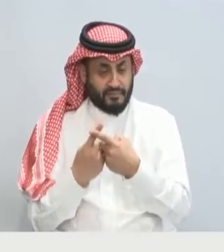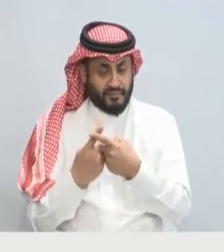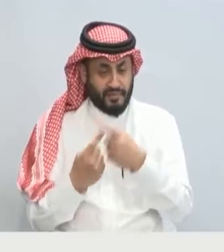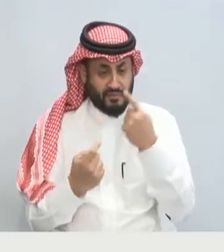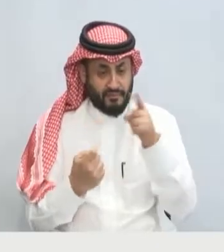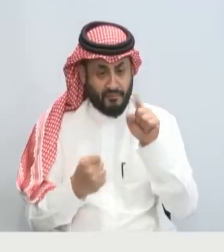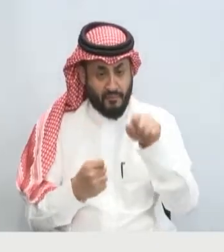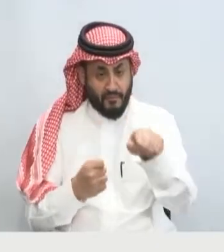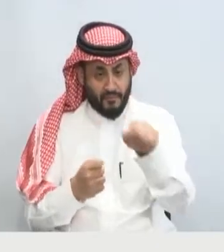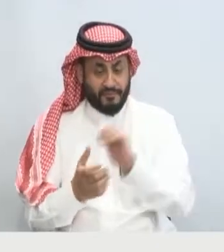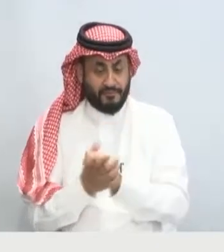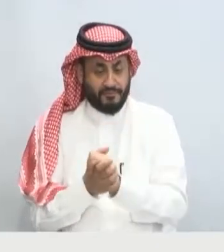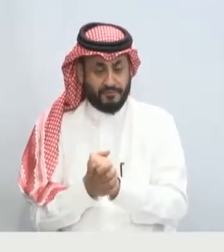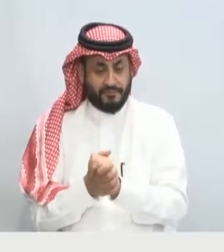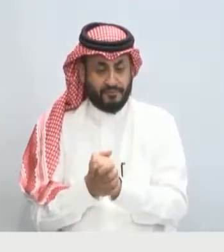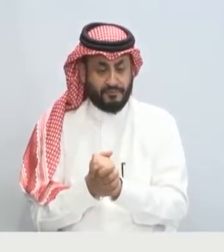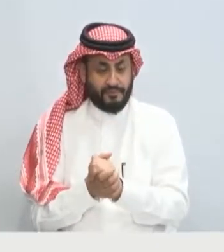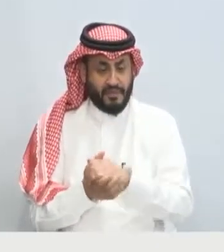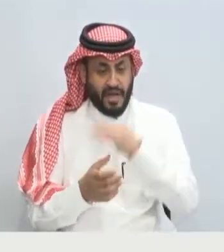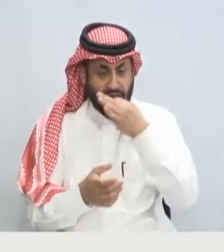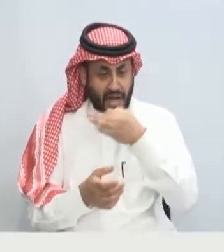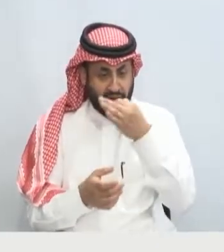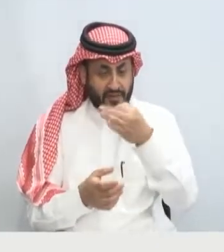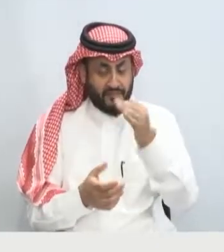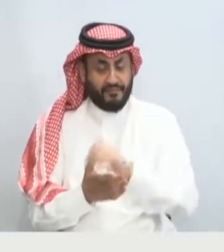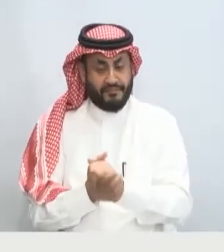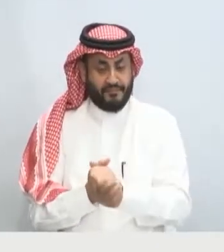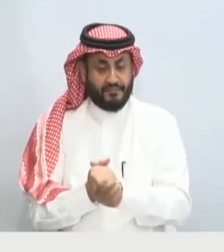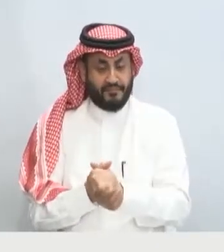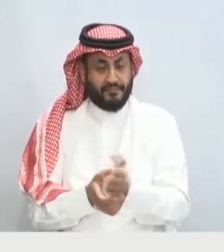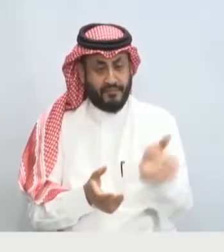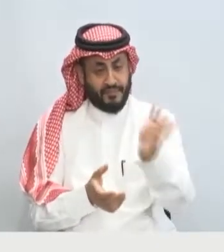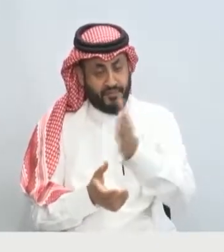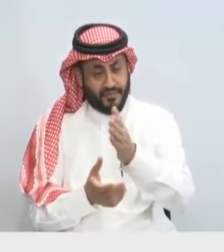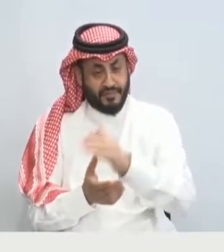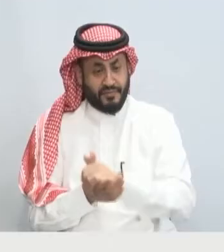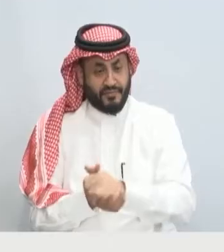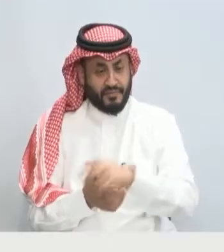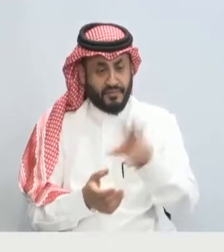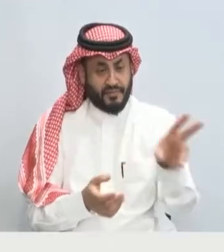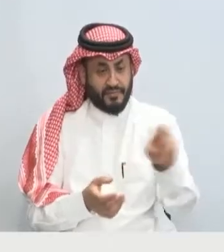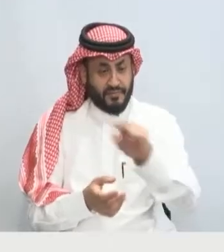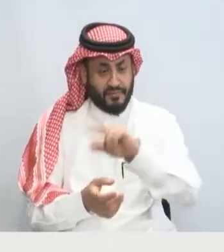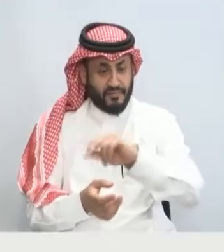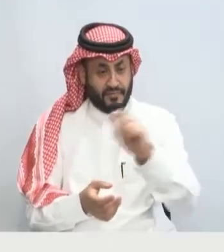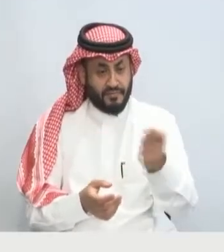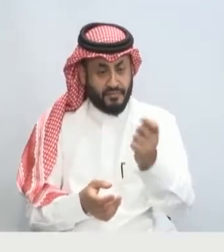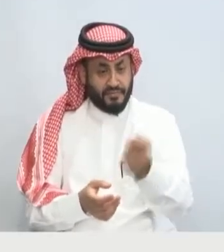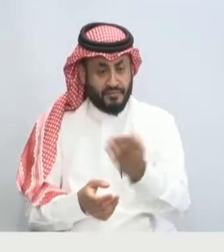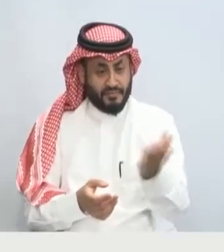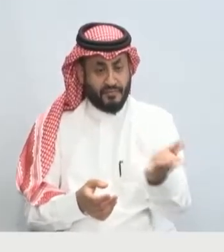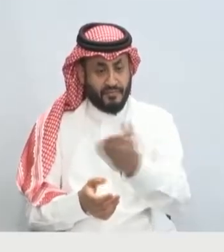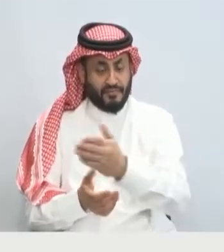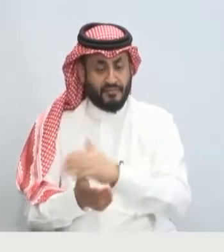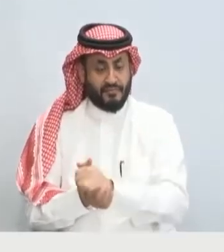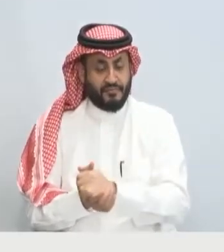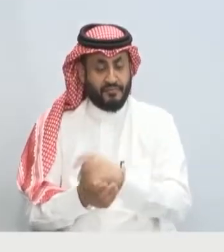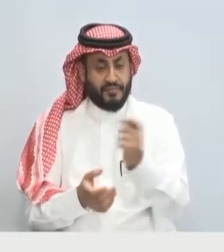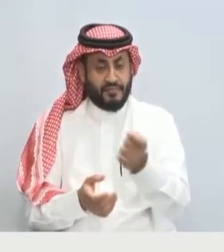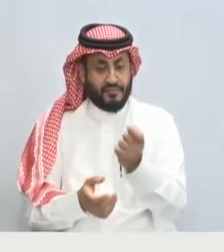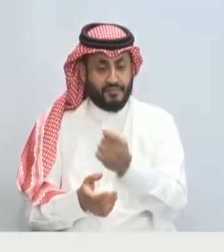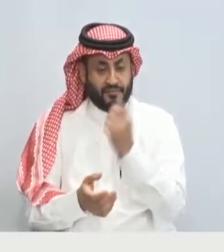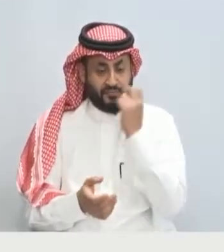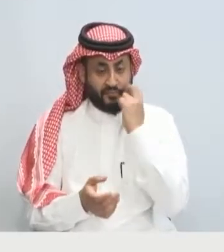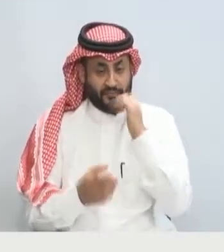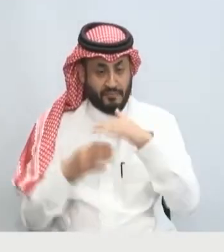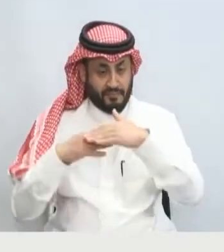point and chant. After this, we're going to write down the chant here in